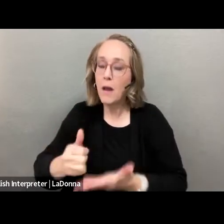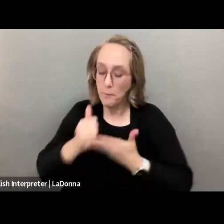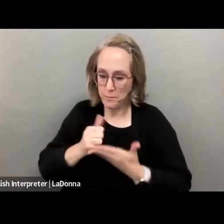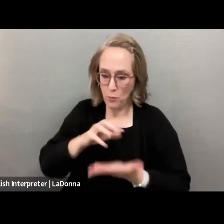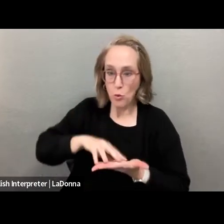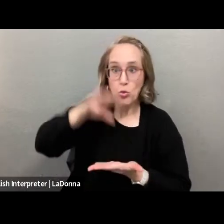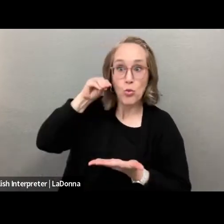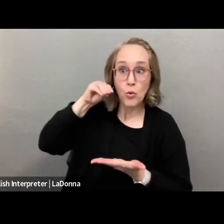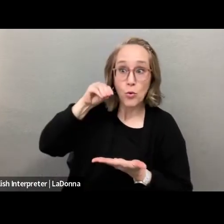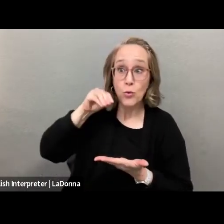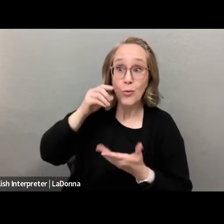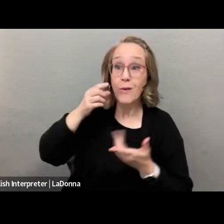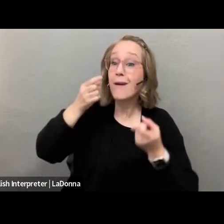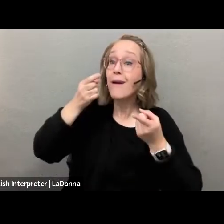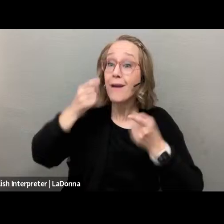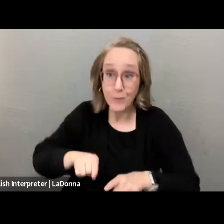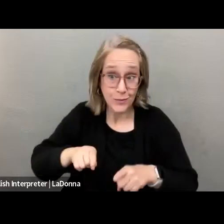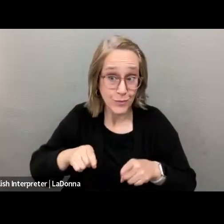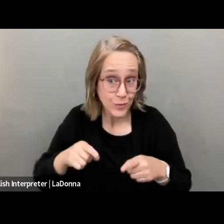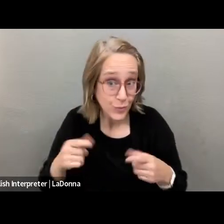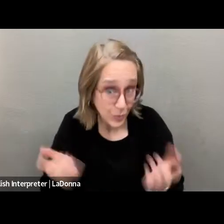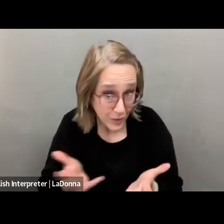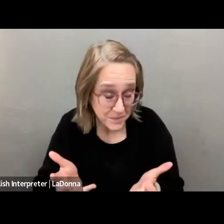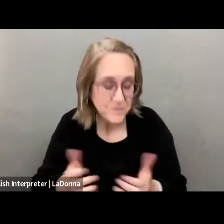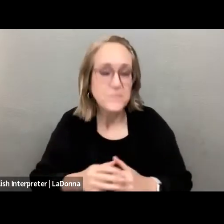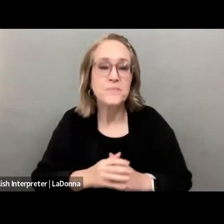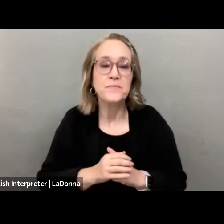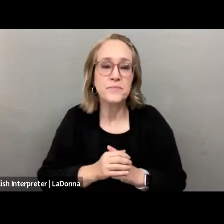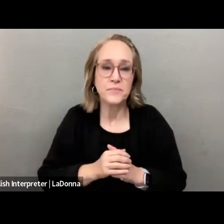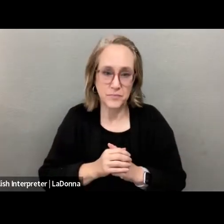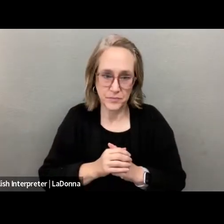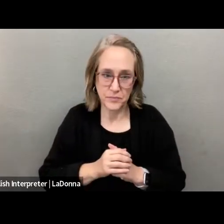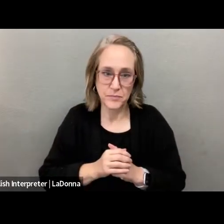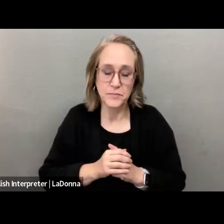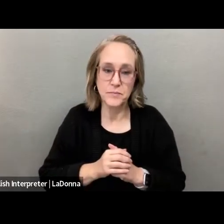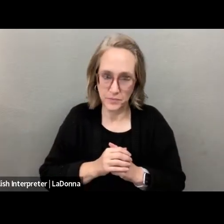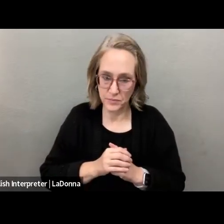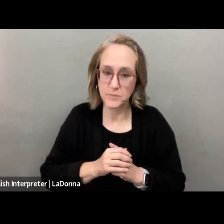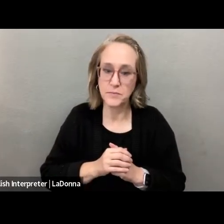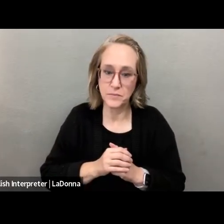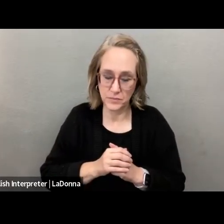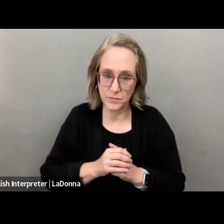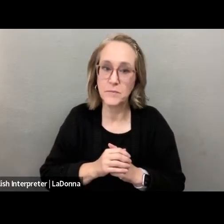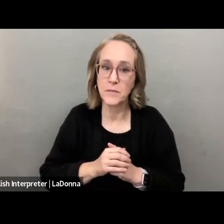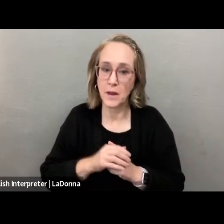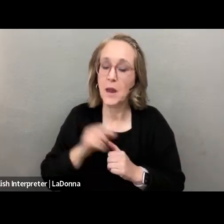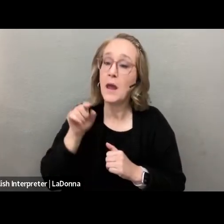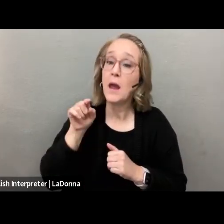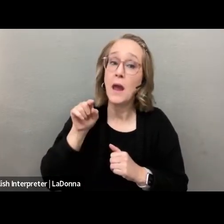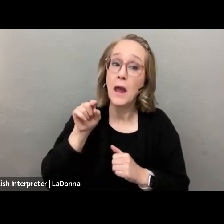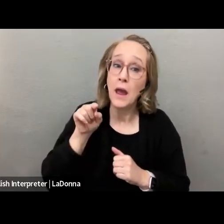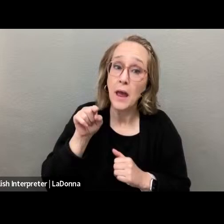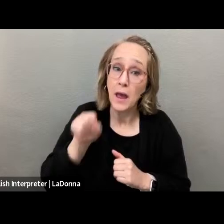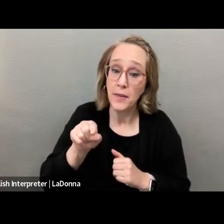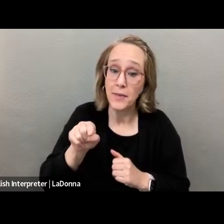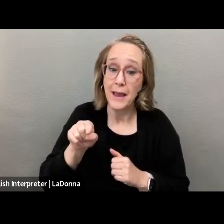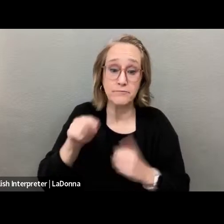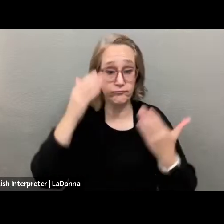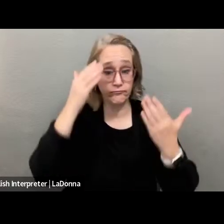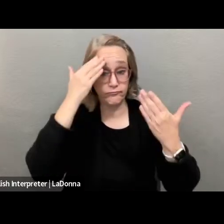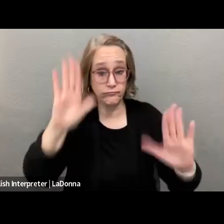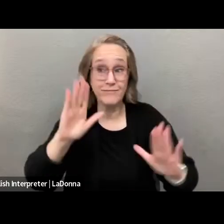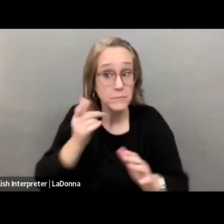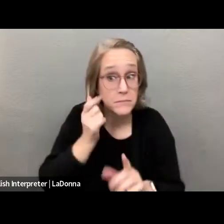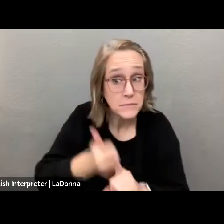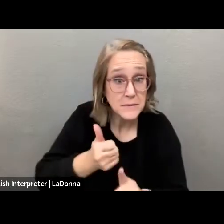that they had jumped him without him being aware of what's going on